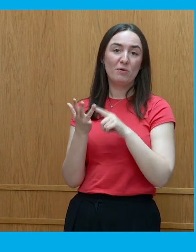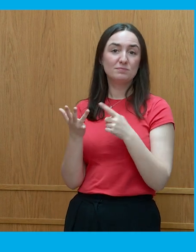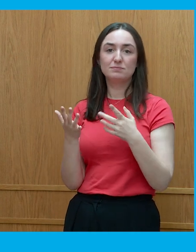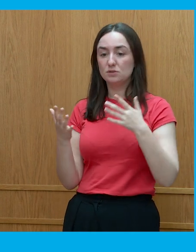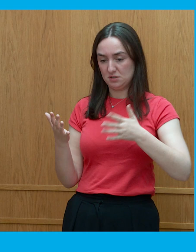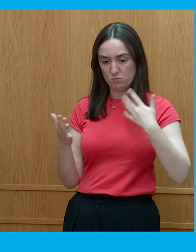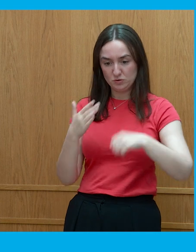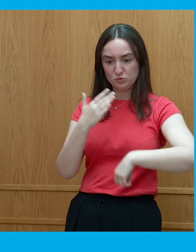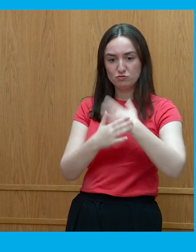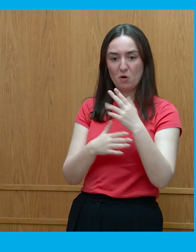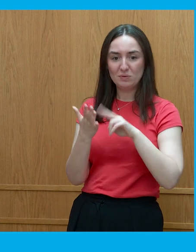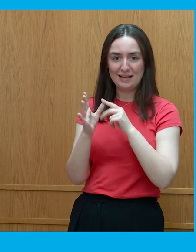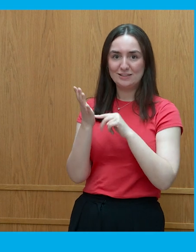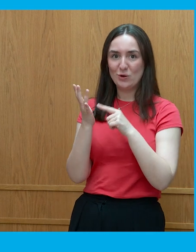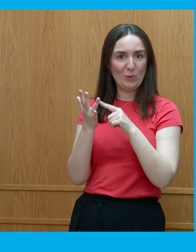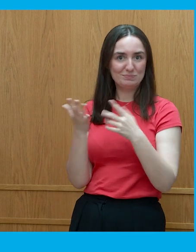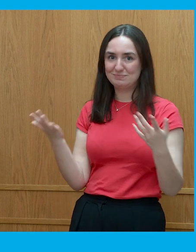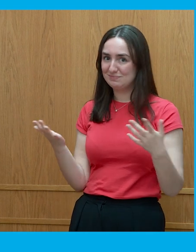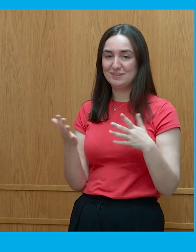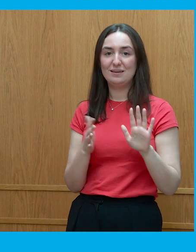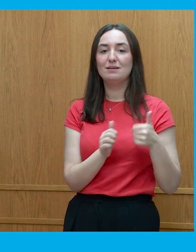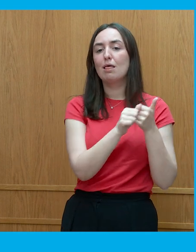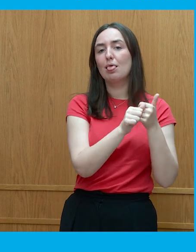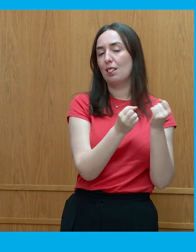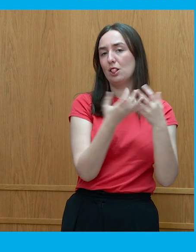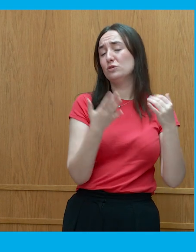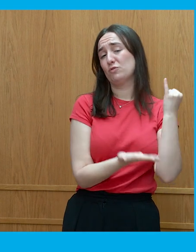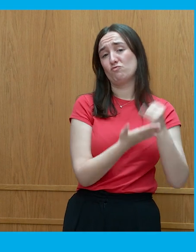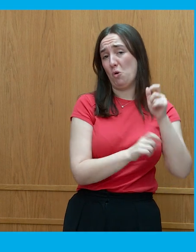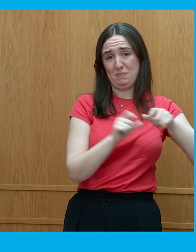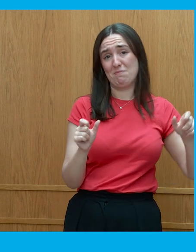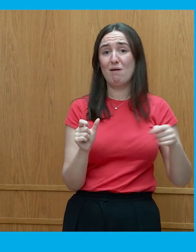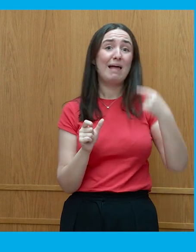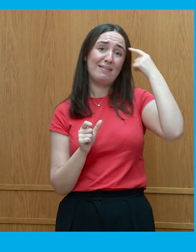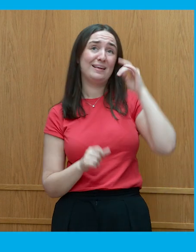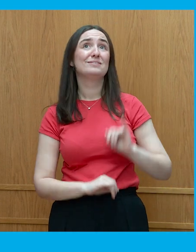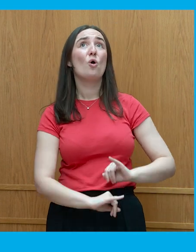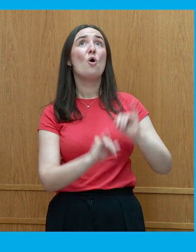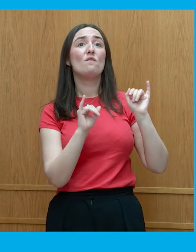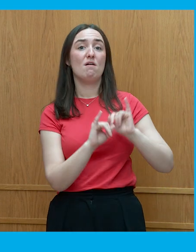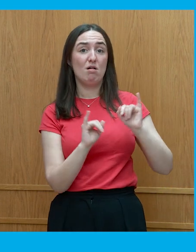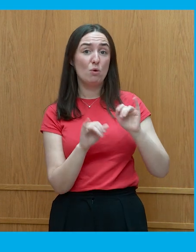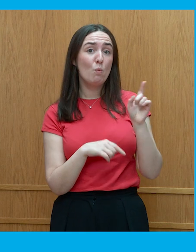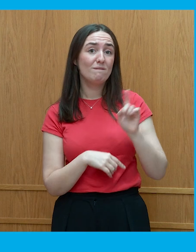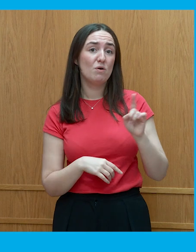NATO. He's cozying up with all the wrong people. I think he's terrible